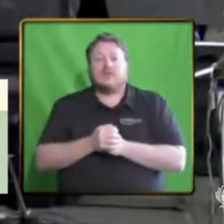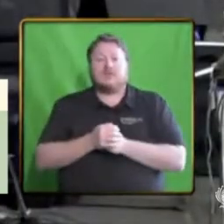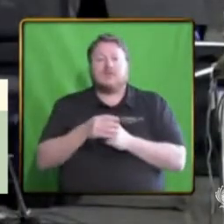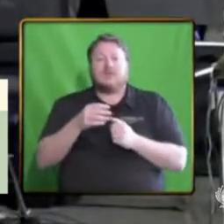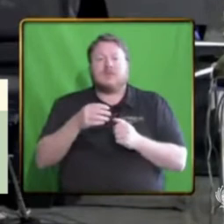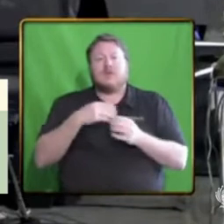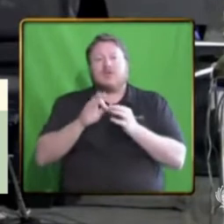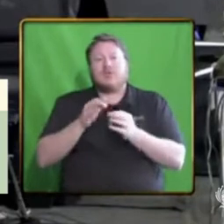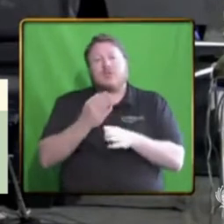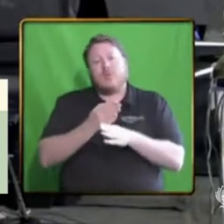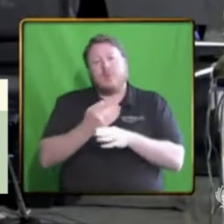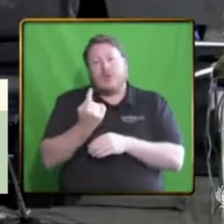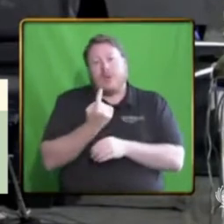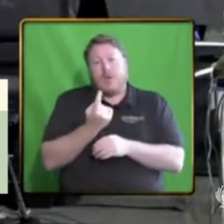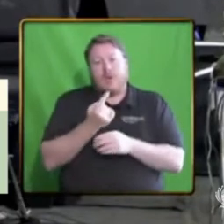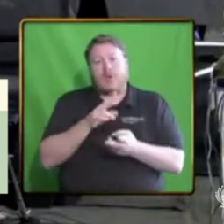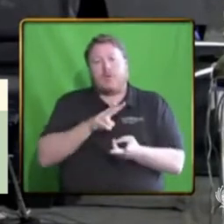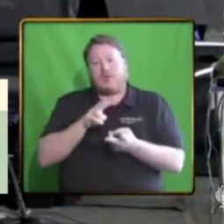Meshoe.